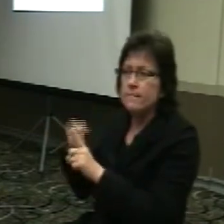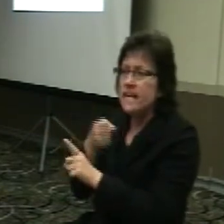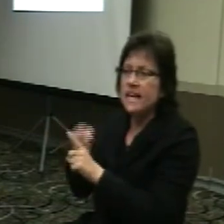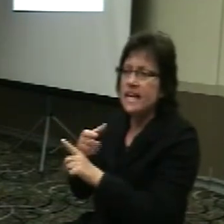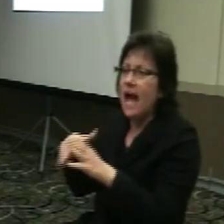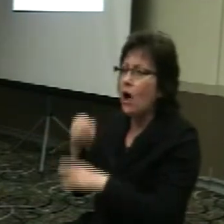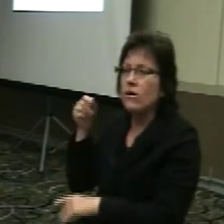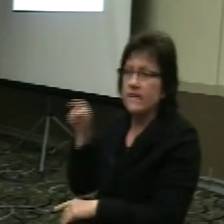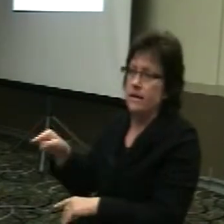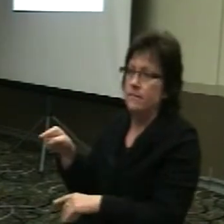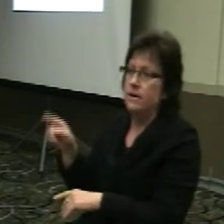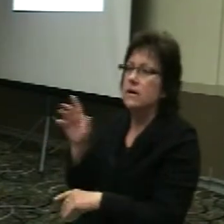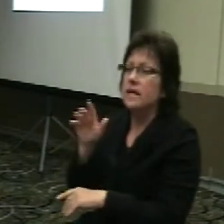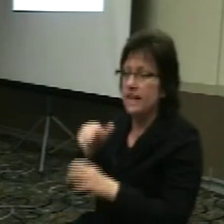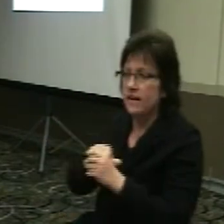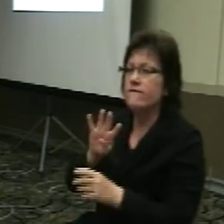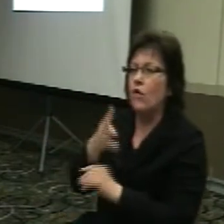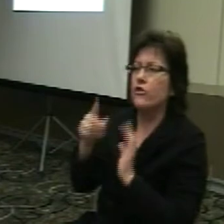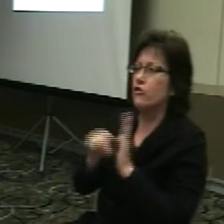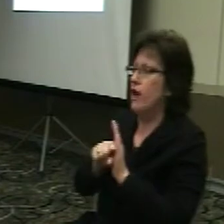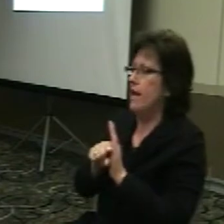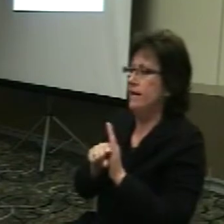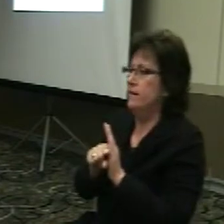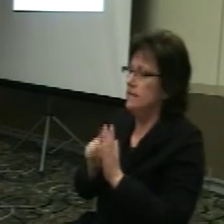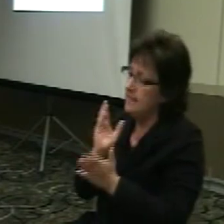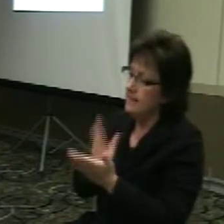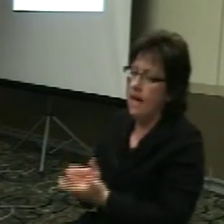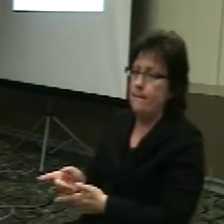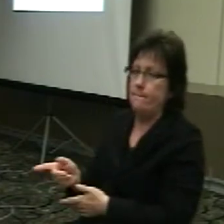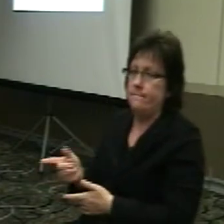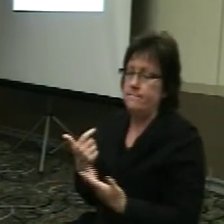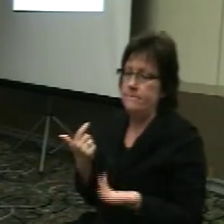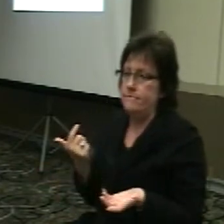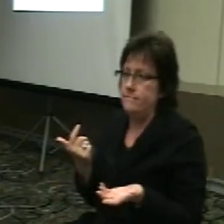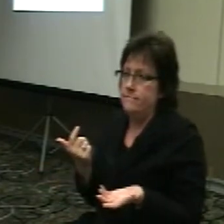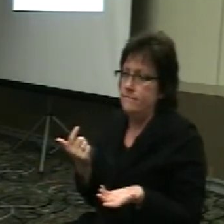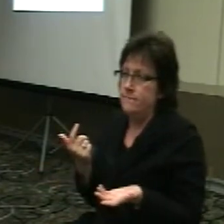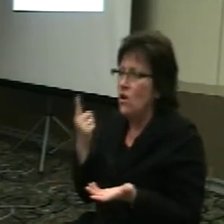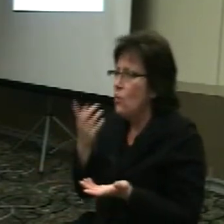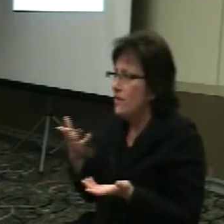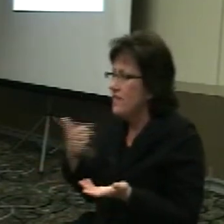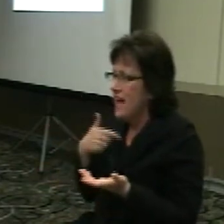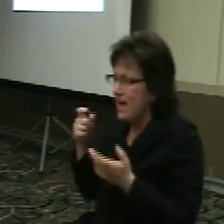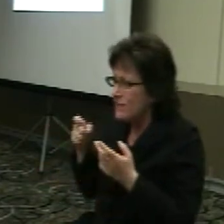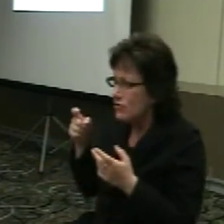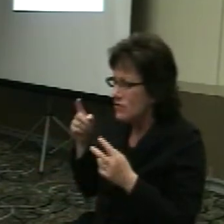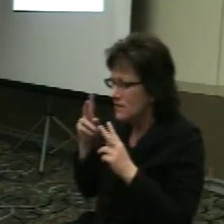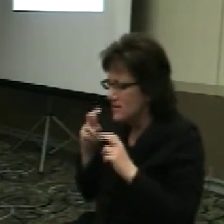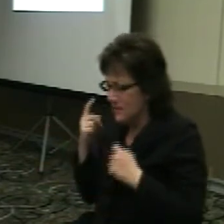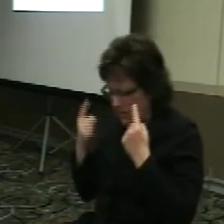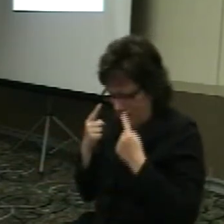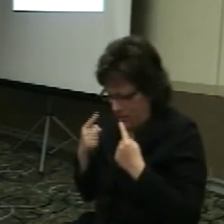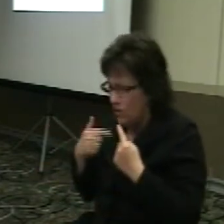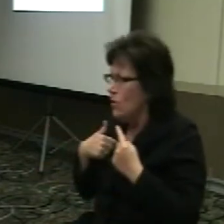grade. Okay? Now my issue becomes one of just even like looking at this kind of thing, what do I have to do?